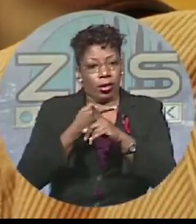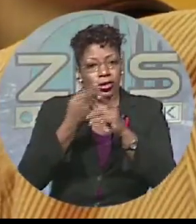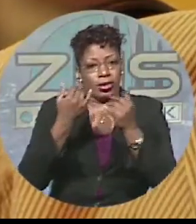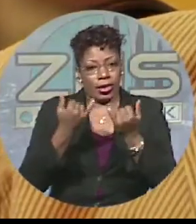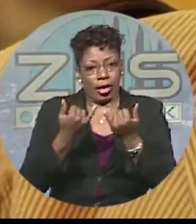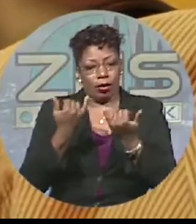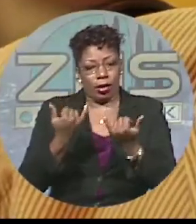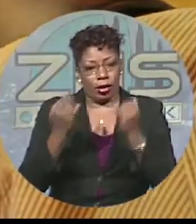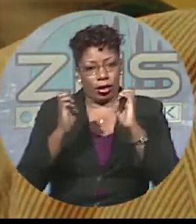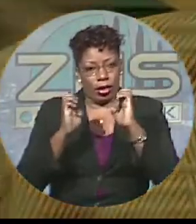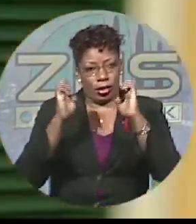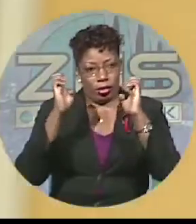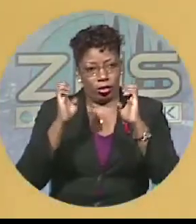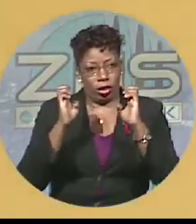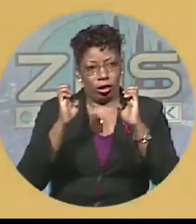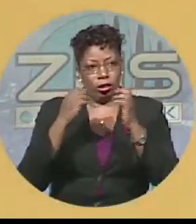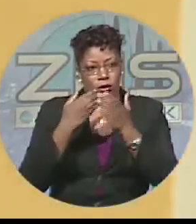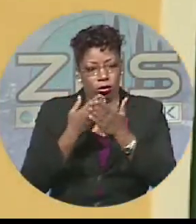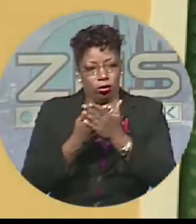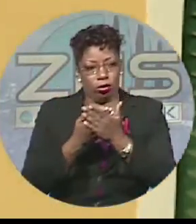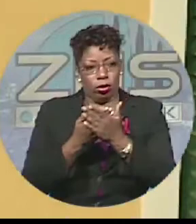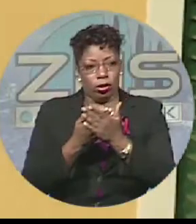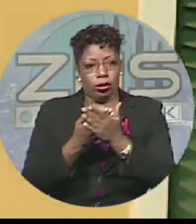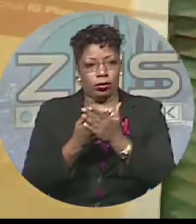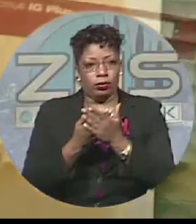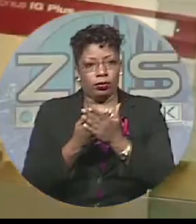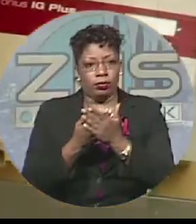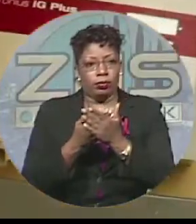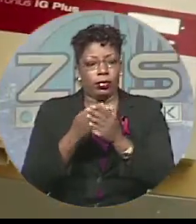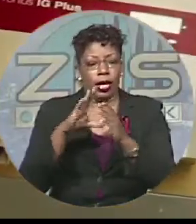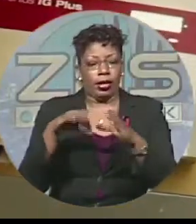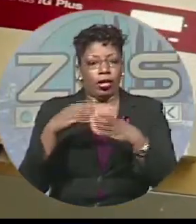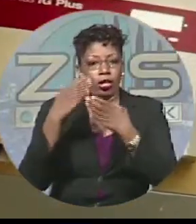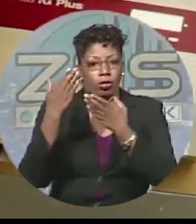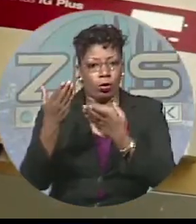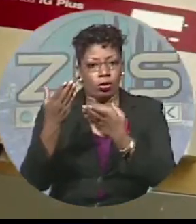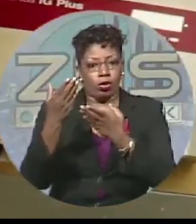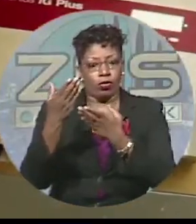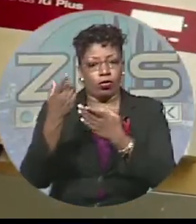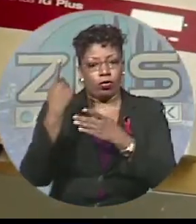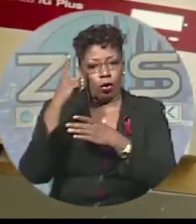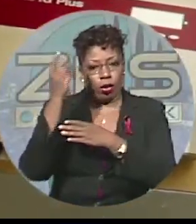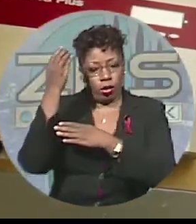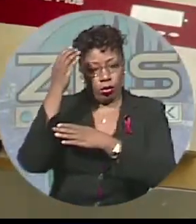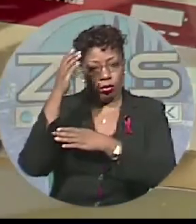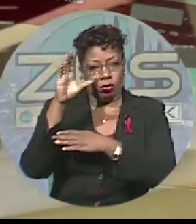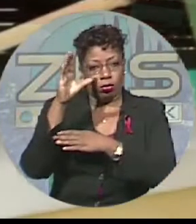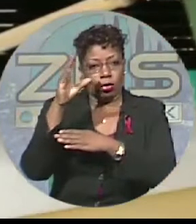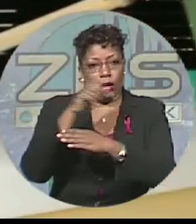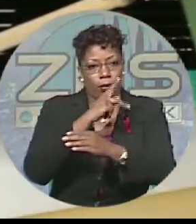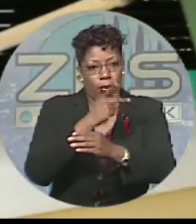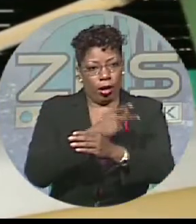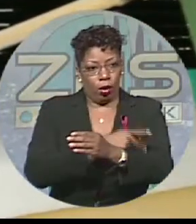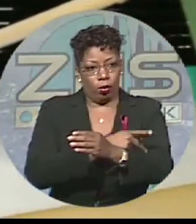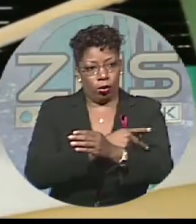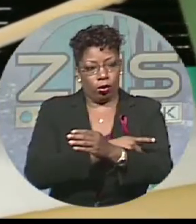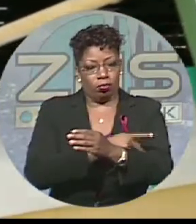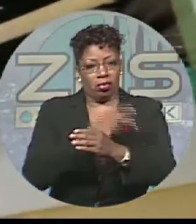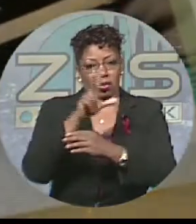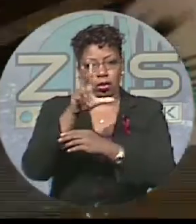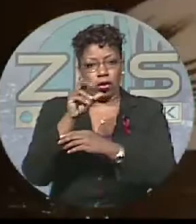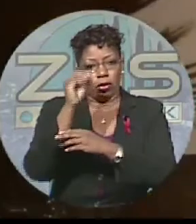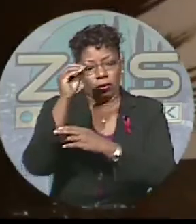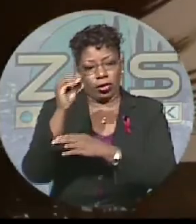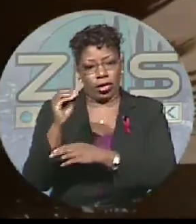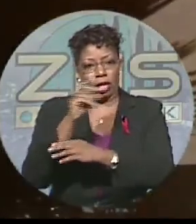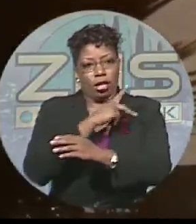the energy efficiency, as it regards, you know, the contribution of the solar power, you know, approximately to about 30% of